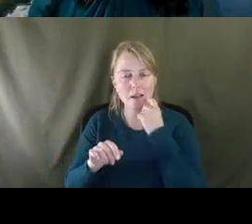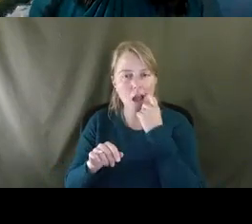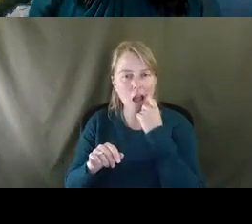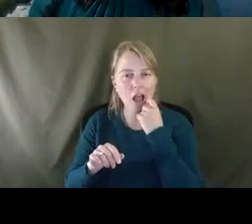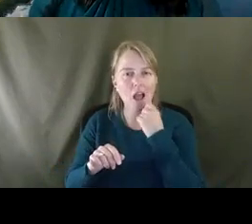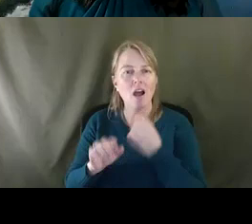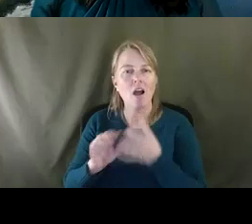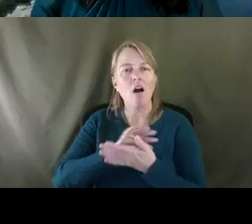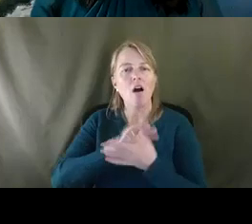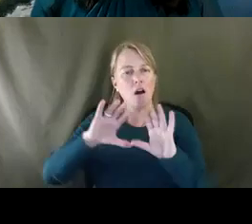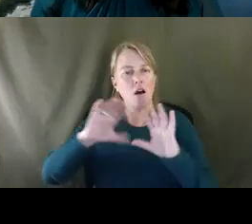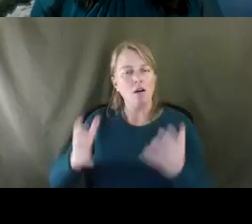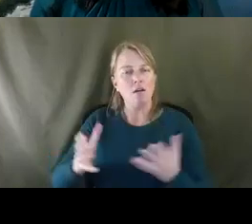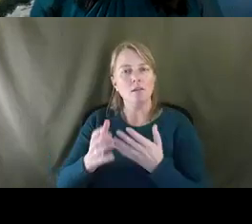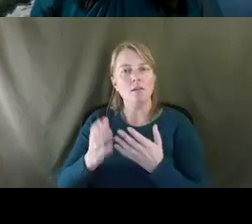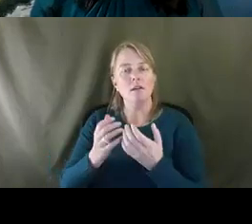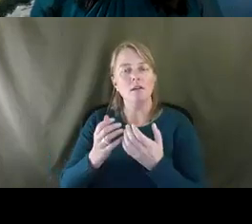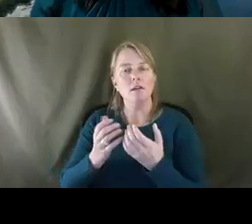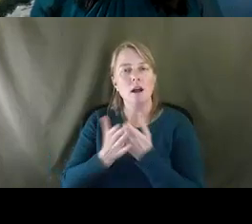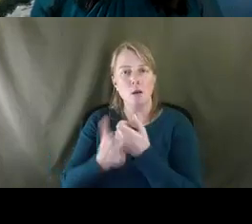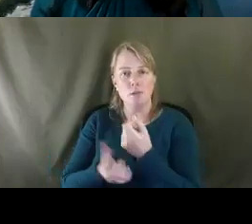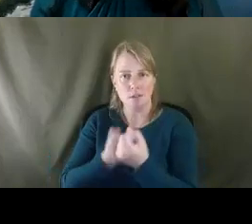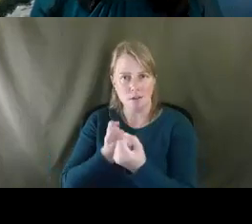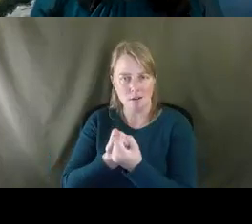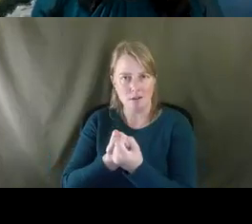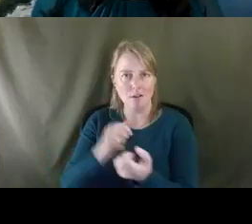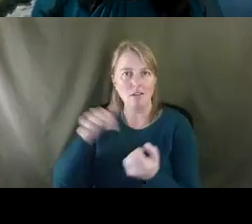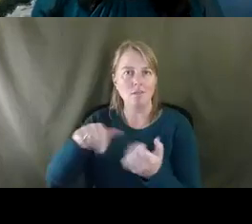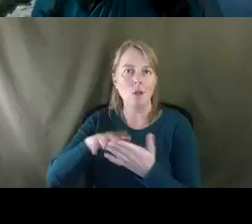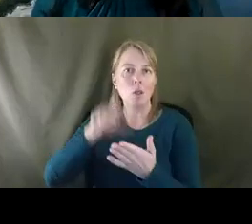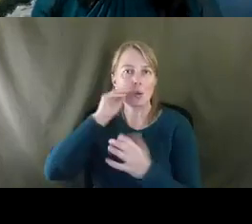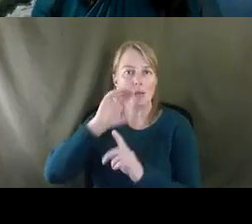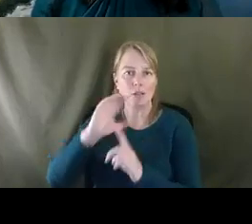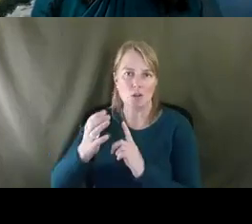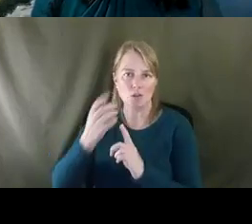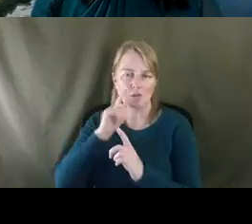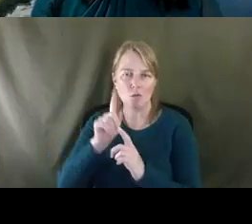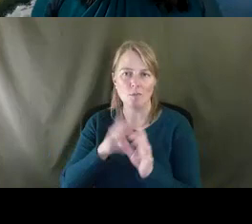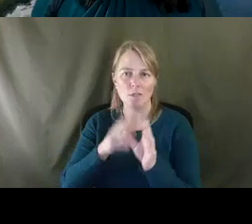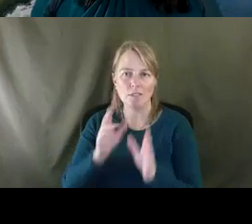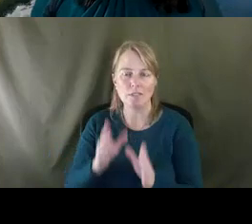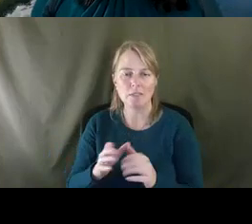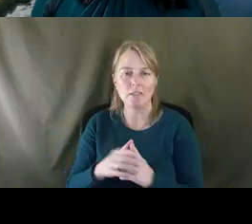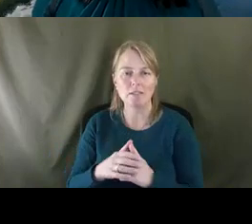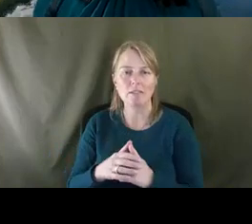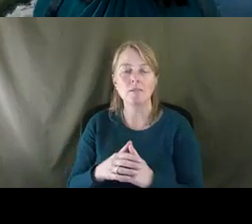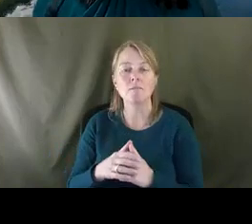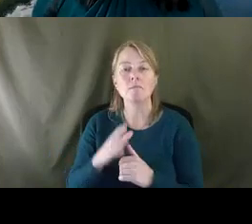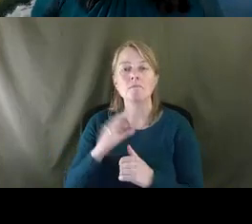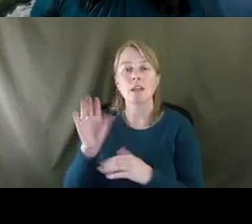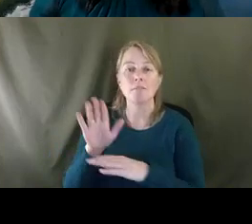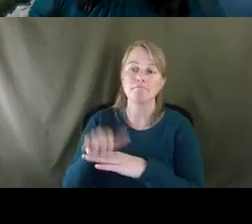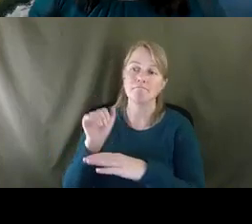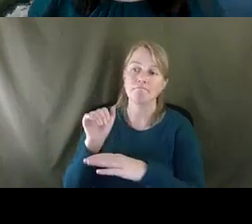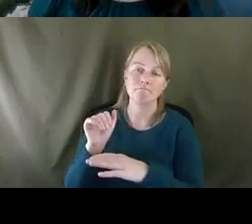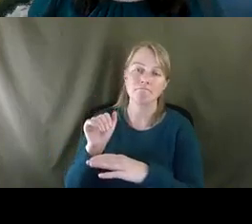of this helps to reinforce the fact that you're building a learning culture for the participants. Be sure to call on subject matter